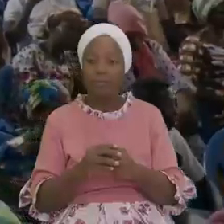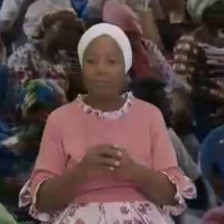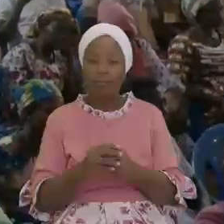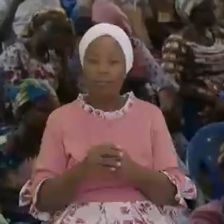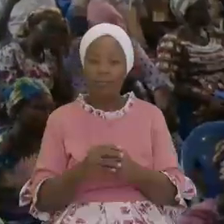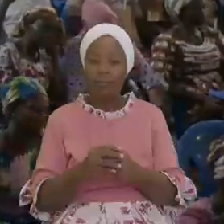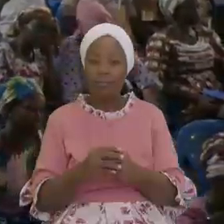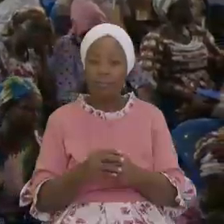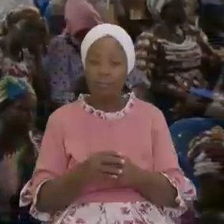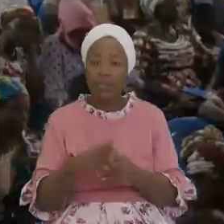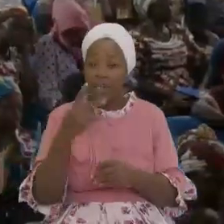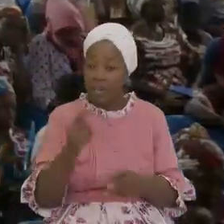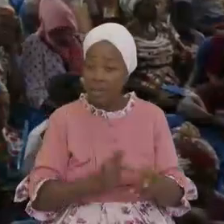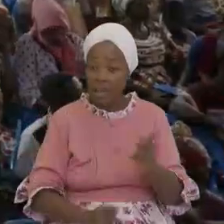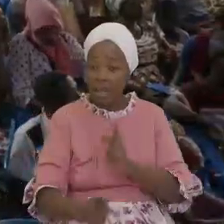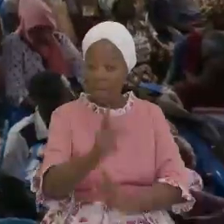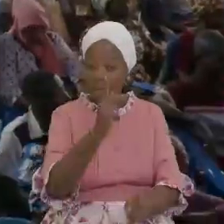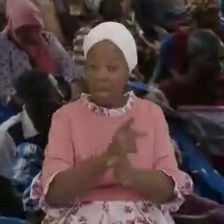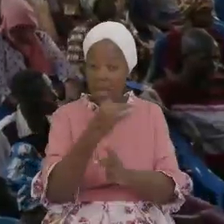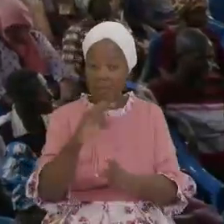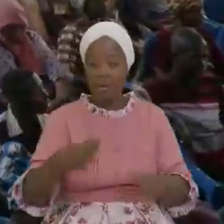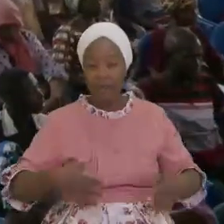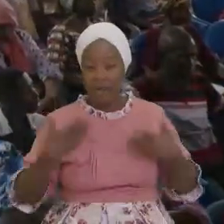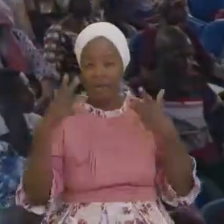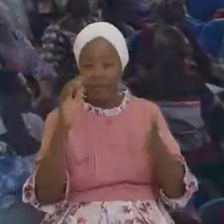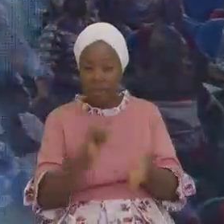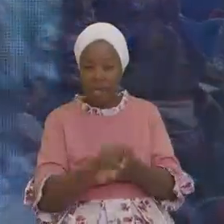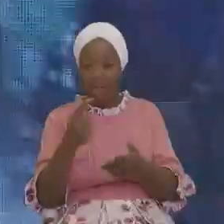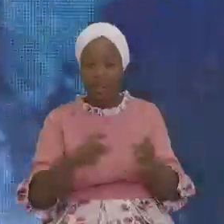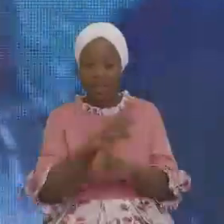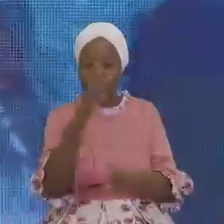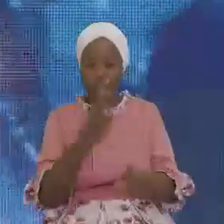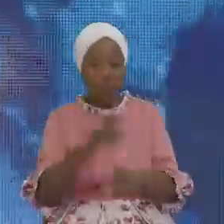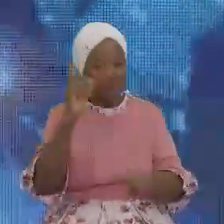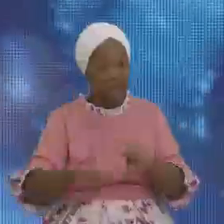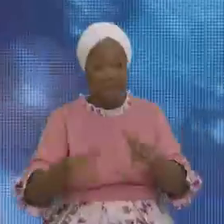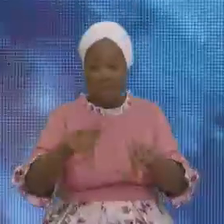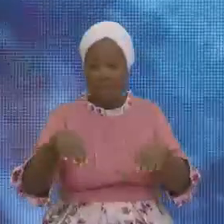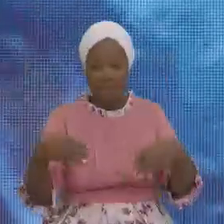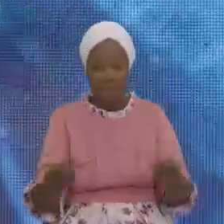The kind of life that the world cannot give.